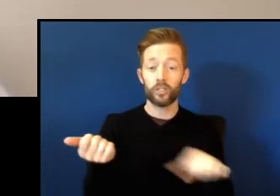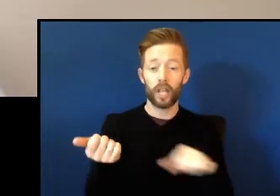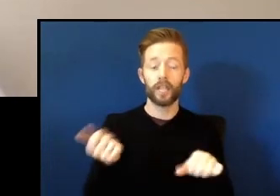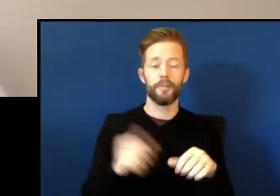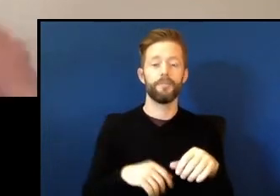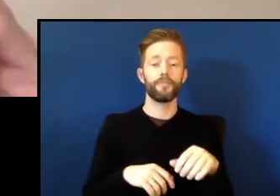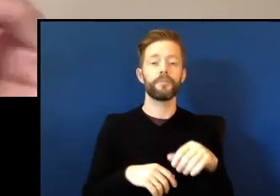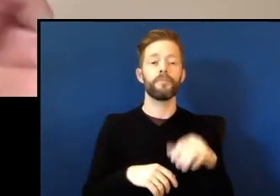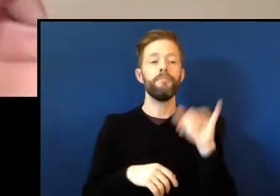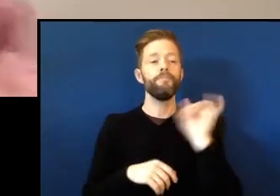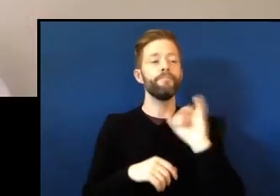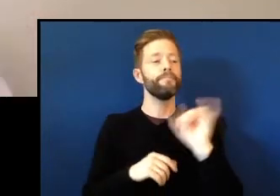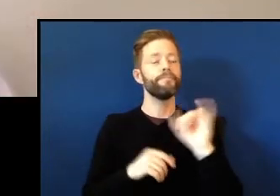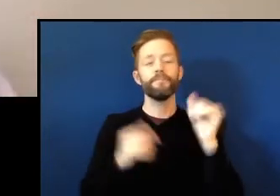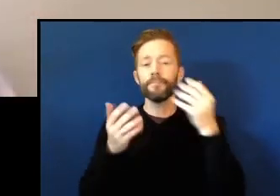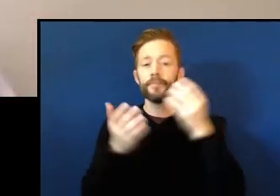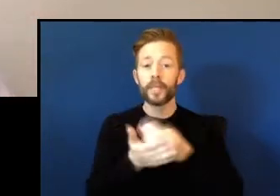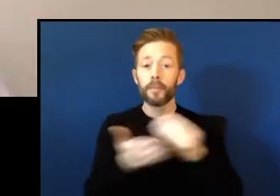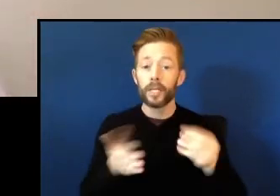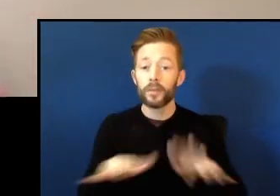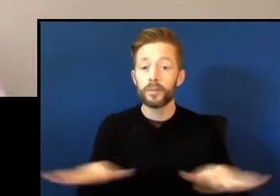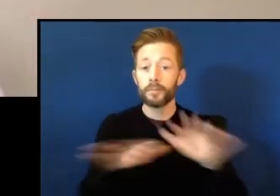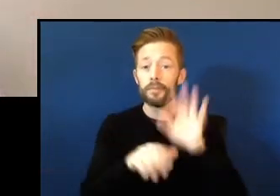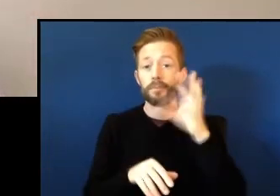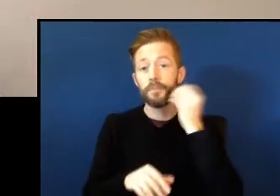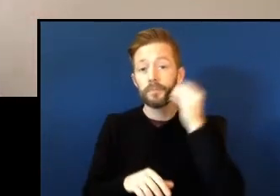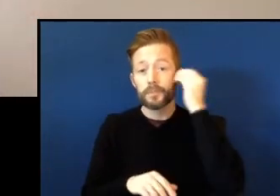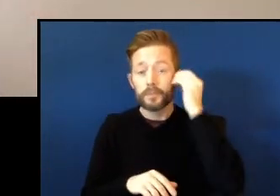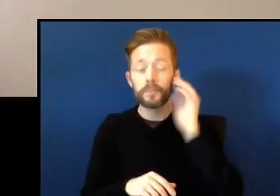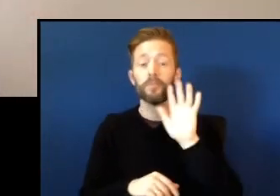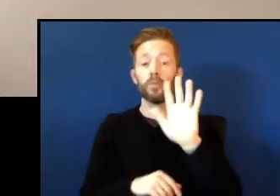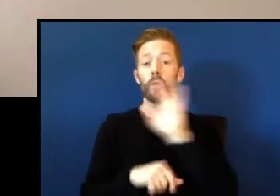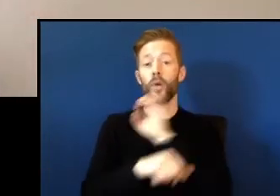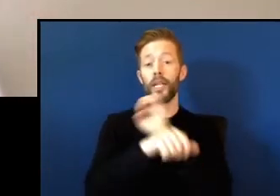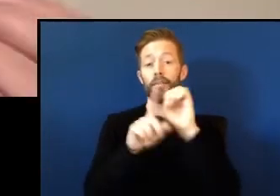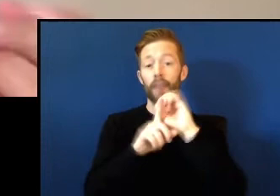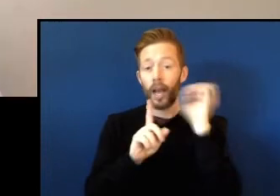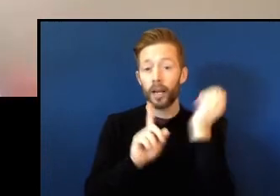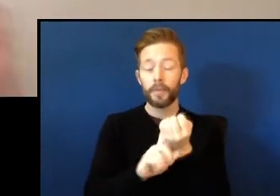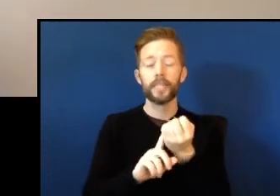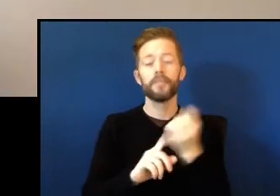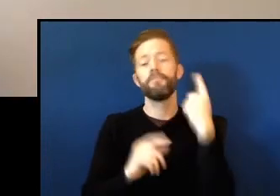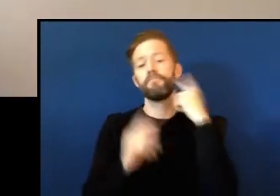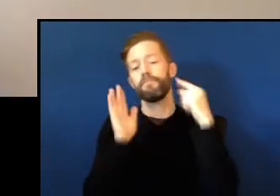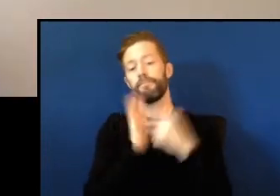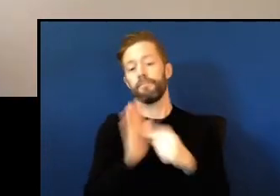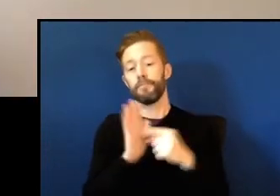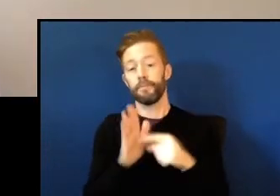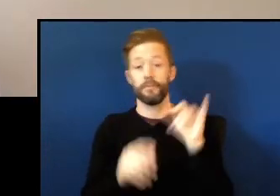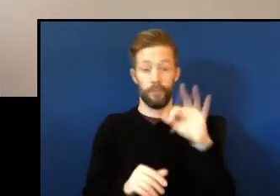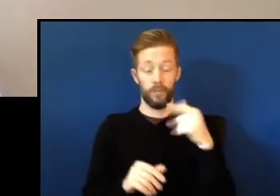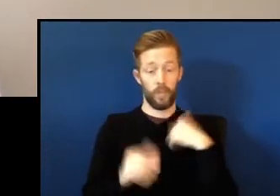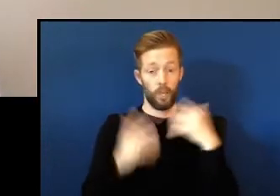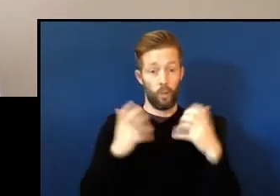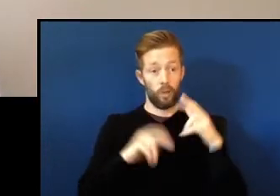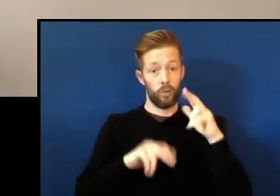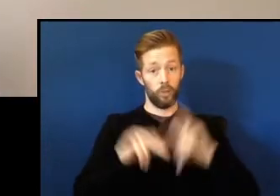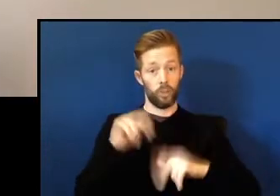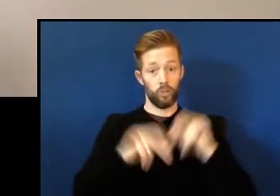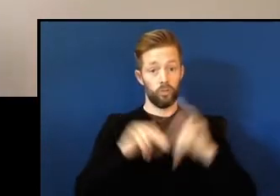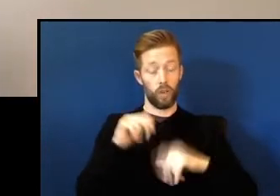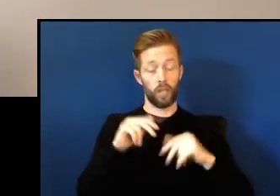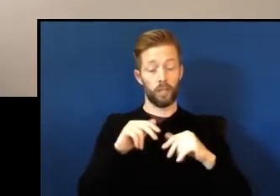So in materials around your home or in your environment. For example, if I want to